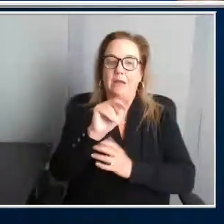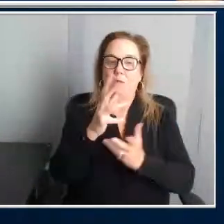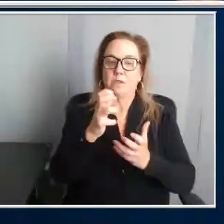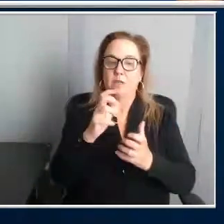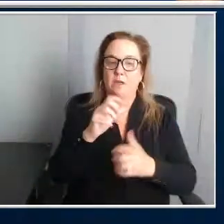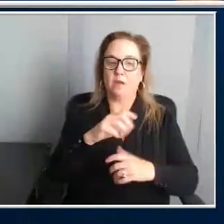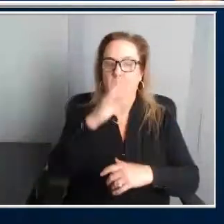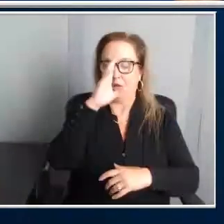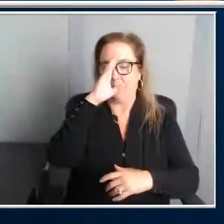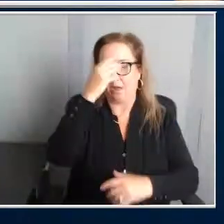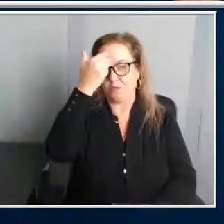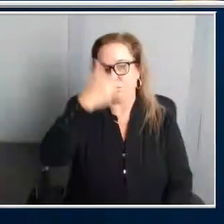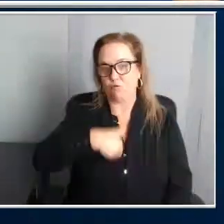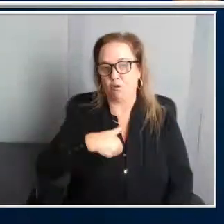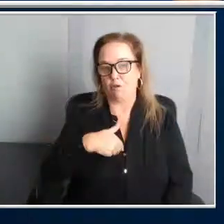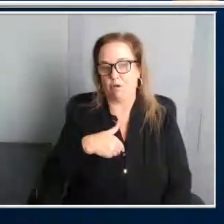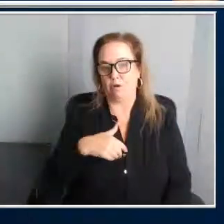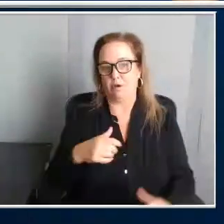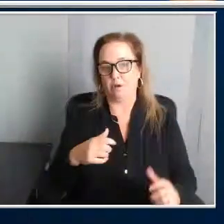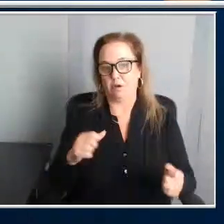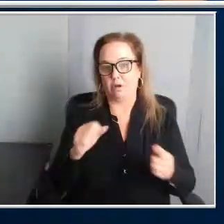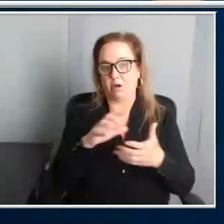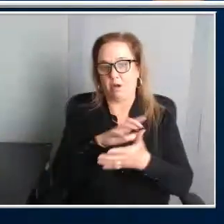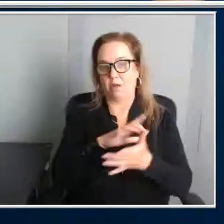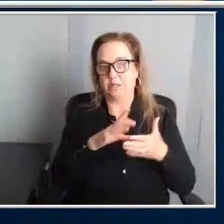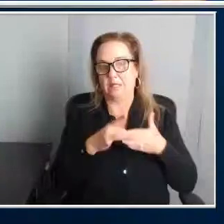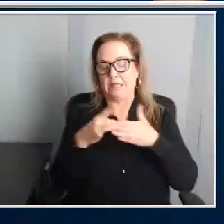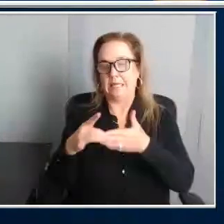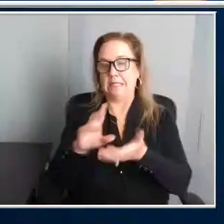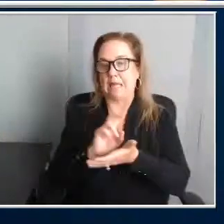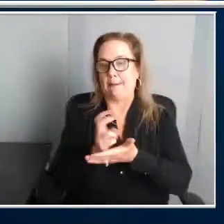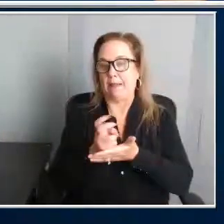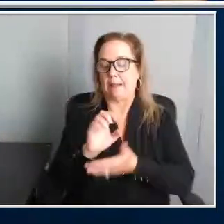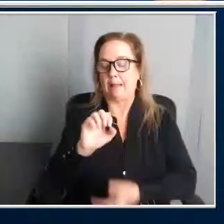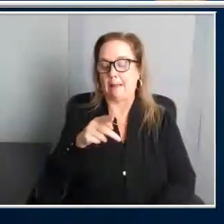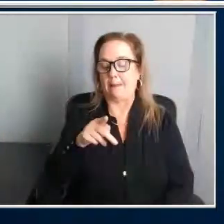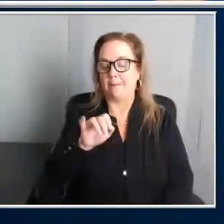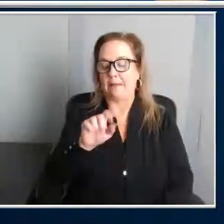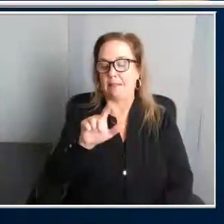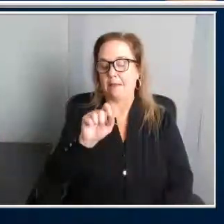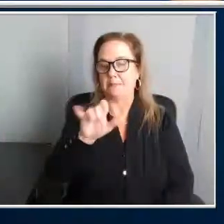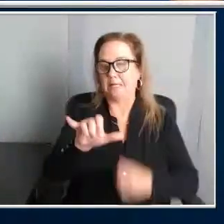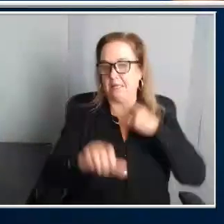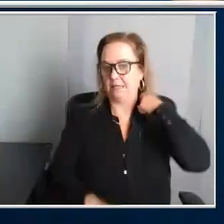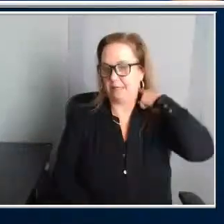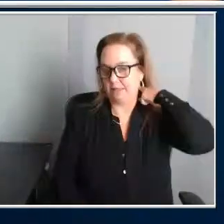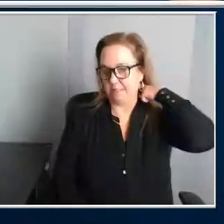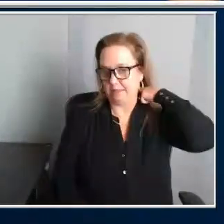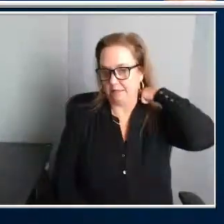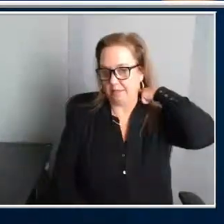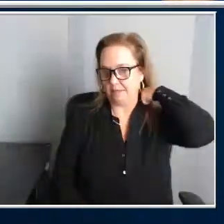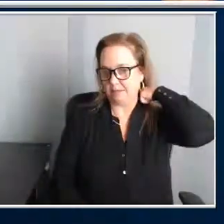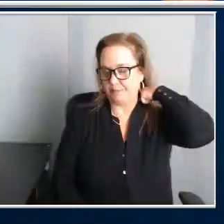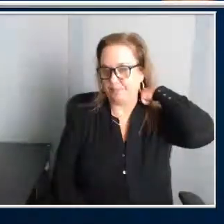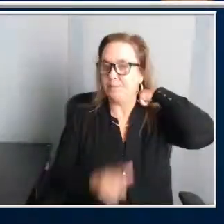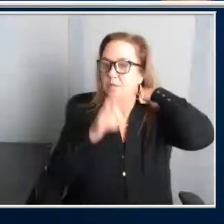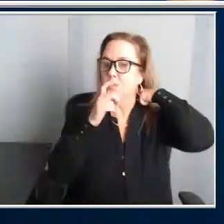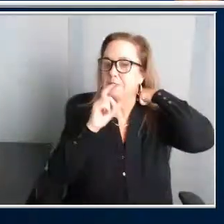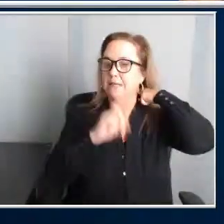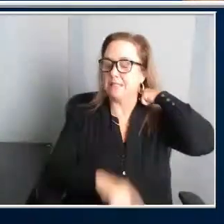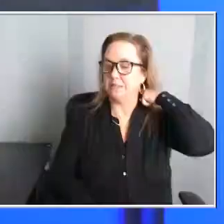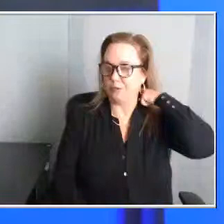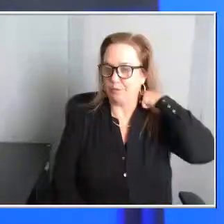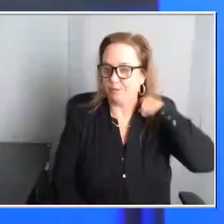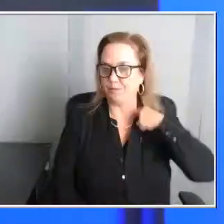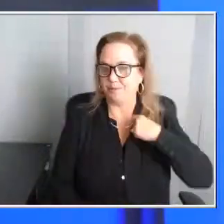stroke ultimately cause or lead to epilepsy? Dr. Ujoa, Dr. Chang, who wants that one? I mean, I